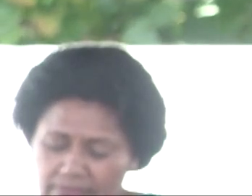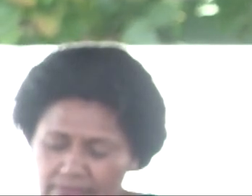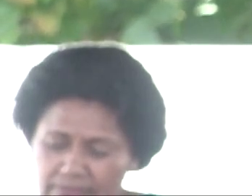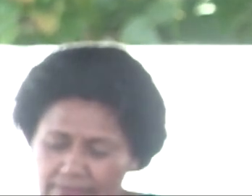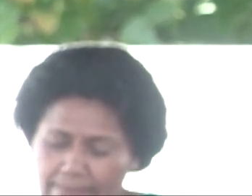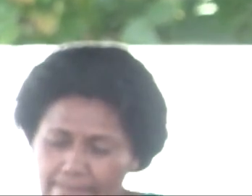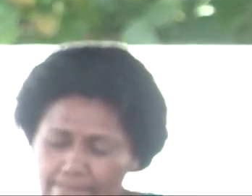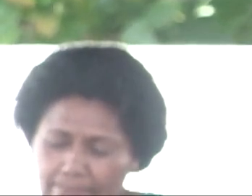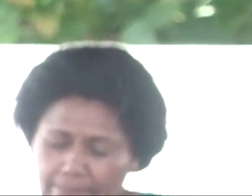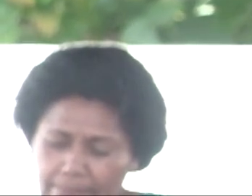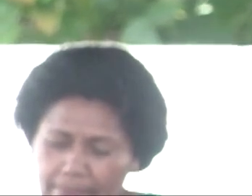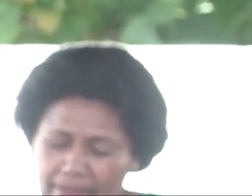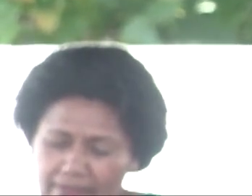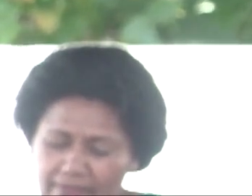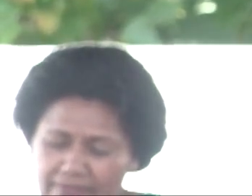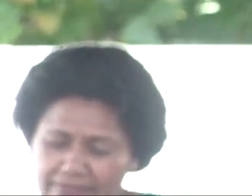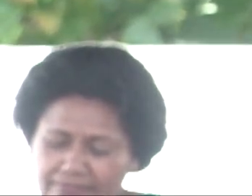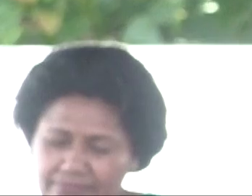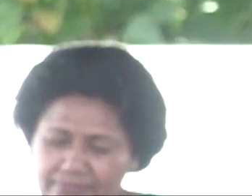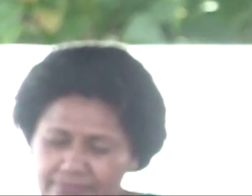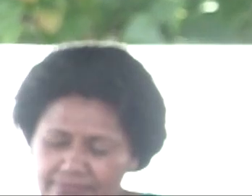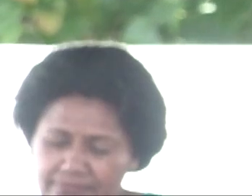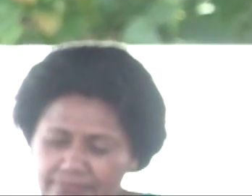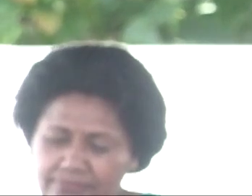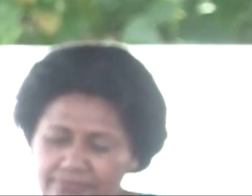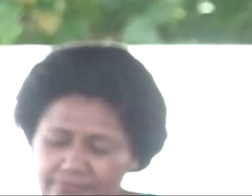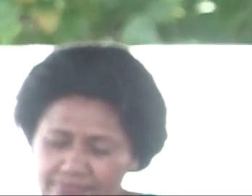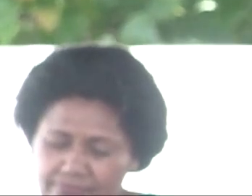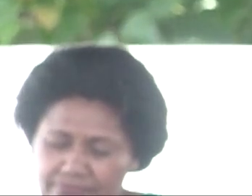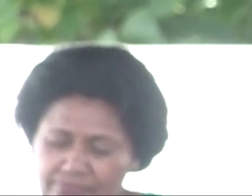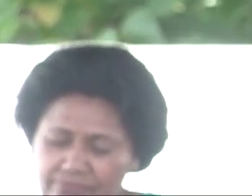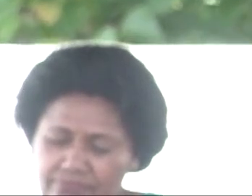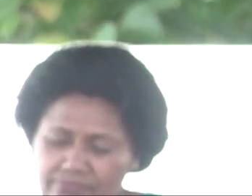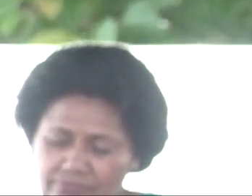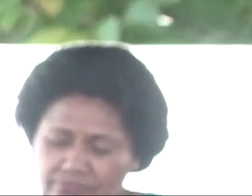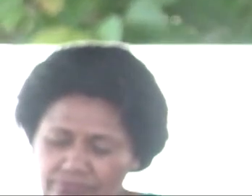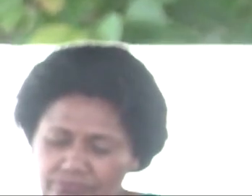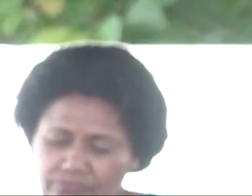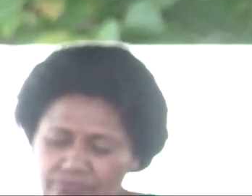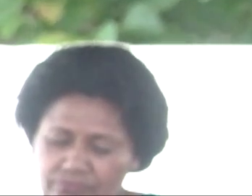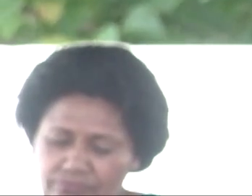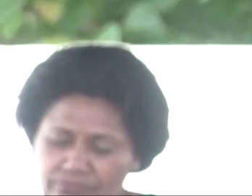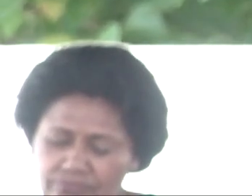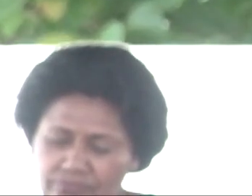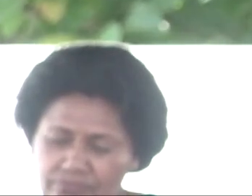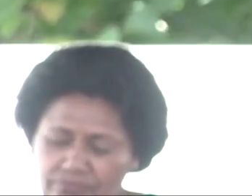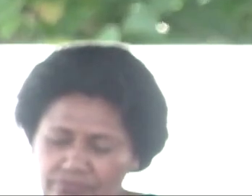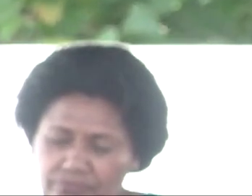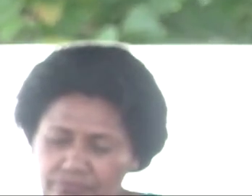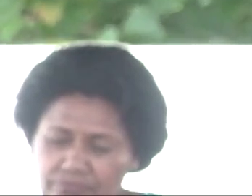The promise that Jesus Christ was born with the purpose of saving the world, his ministry to guide and teach our